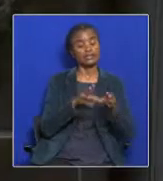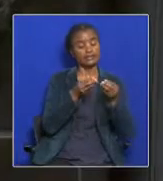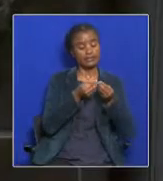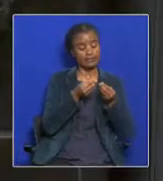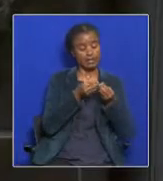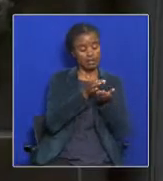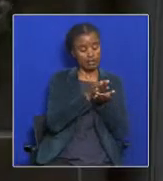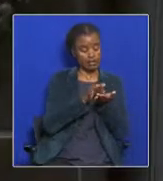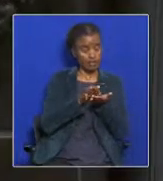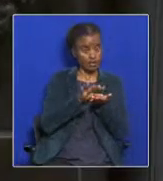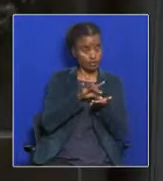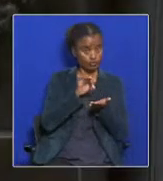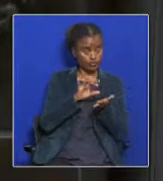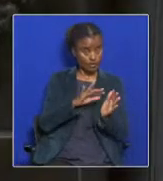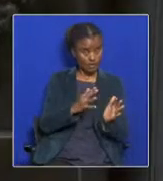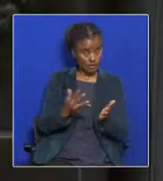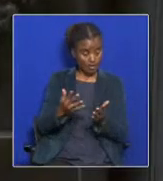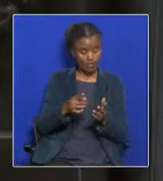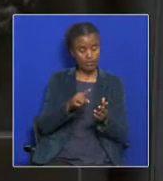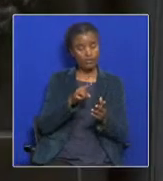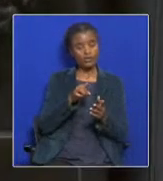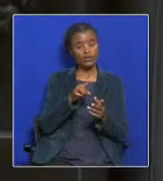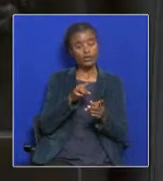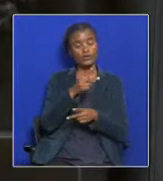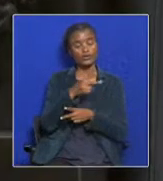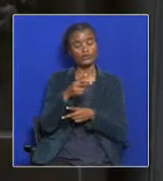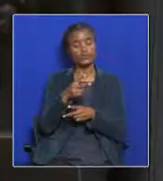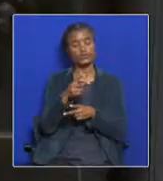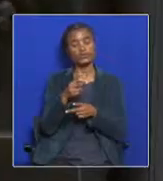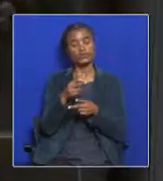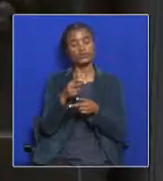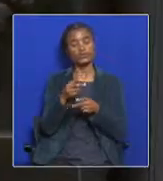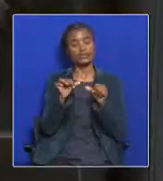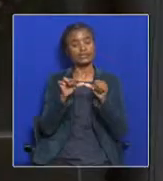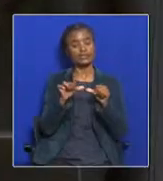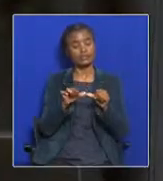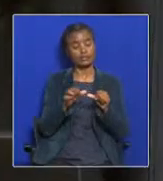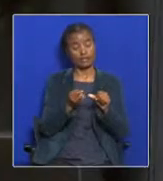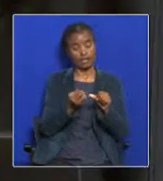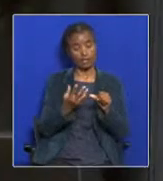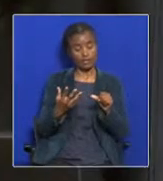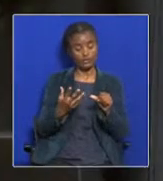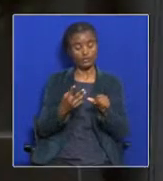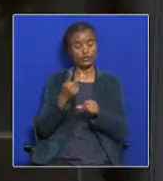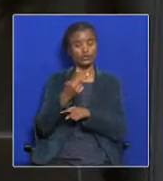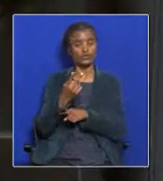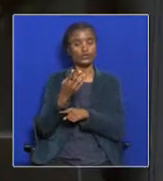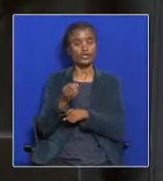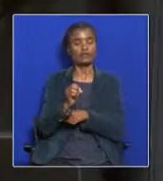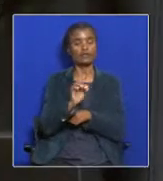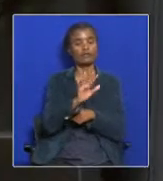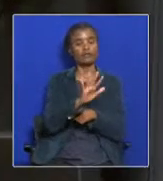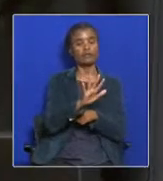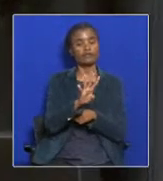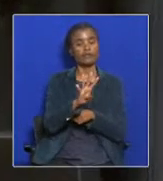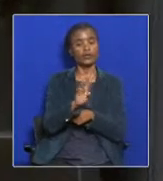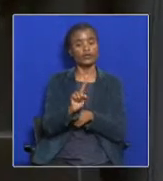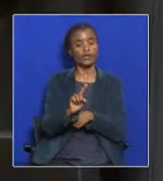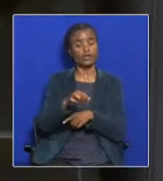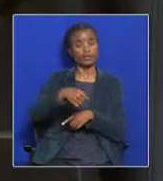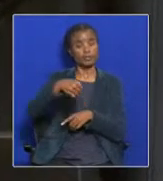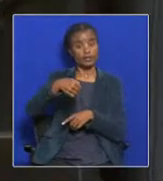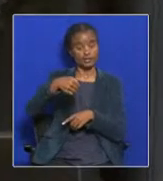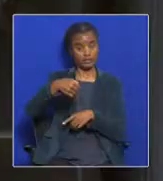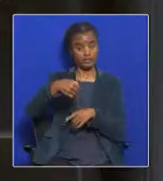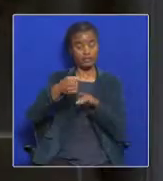of the sample, but also you are dealing with 541 bags, and Sitsedi explained to us what you would do. You